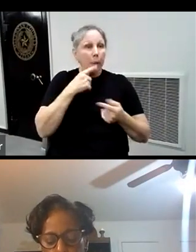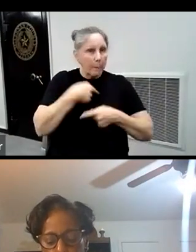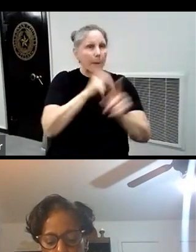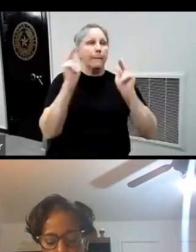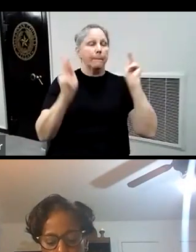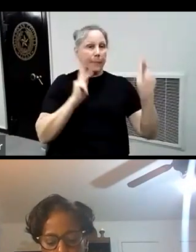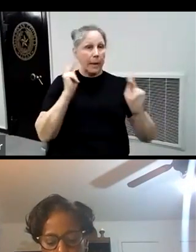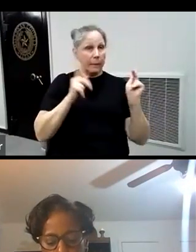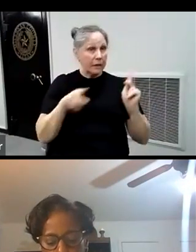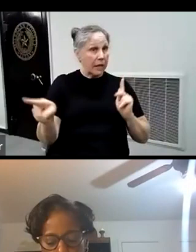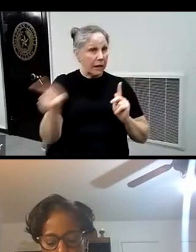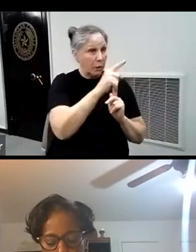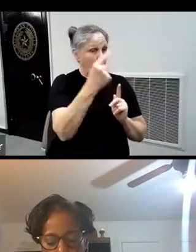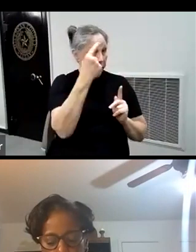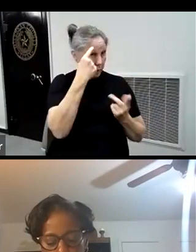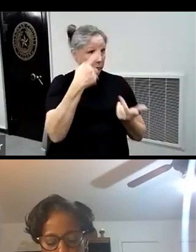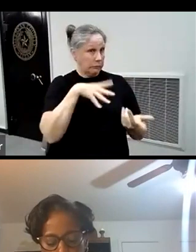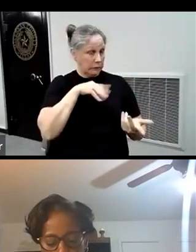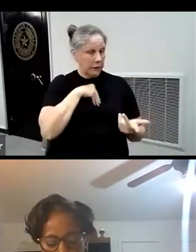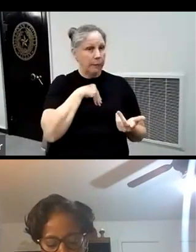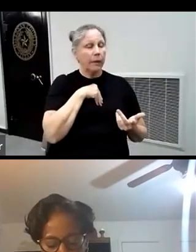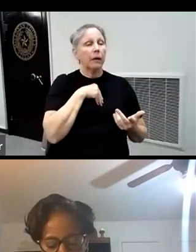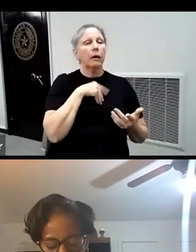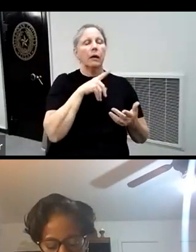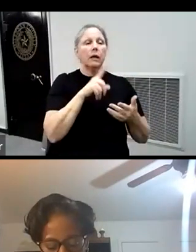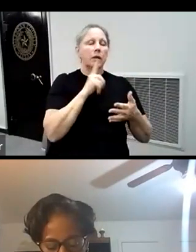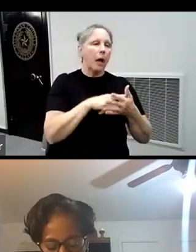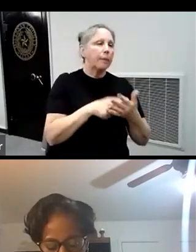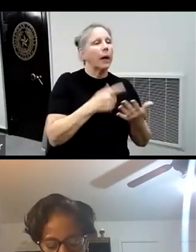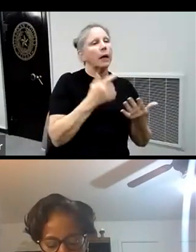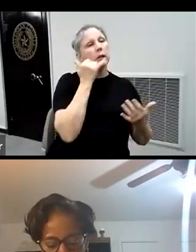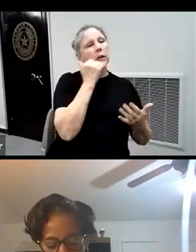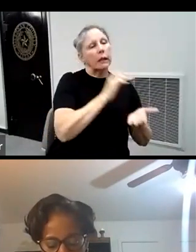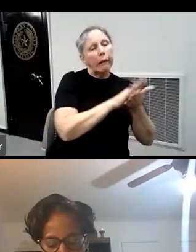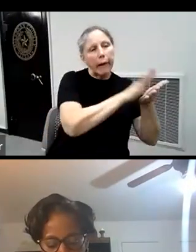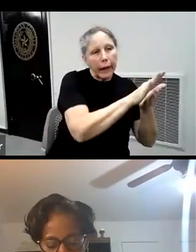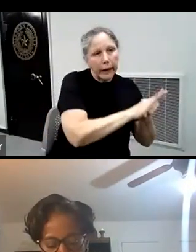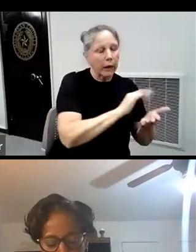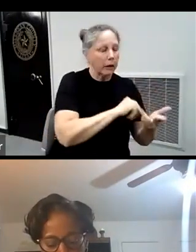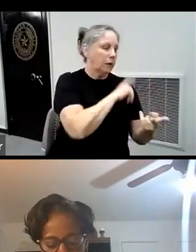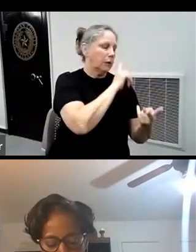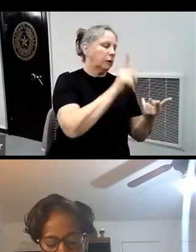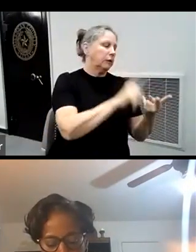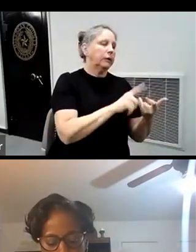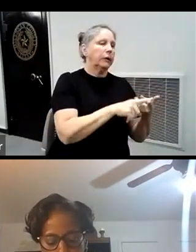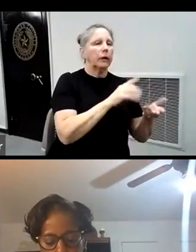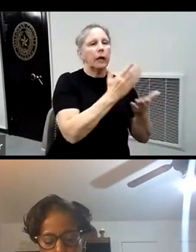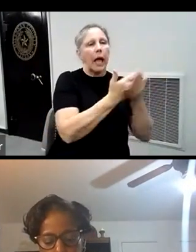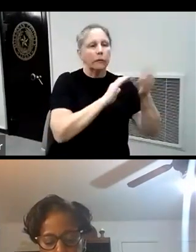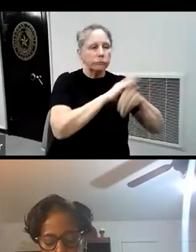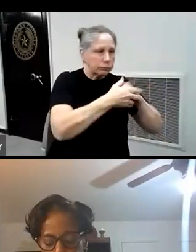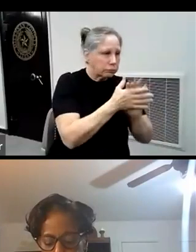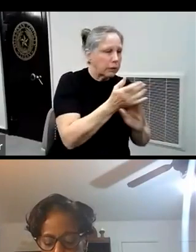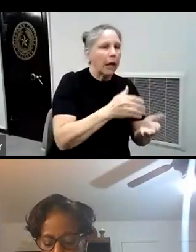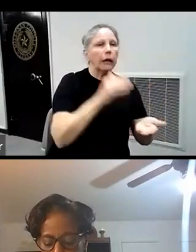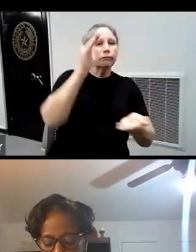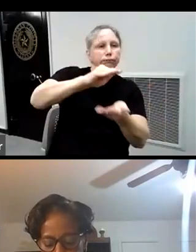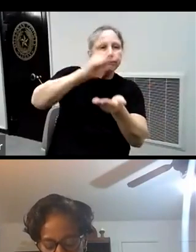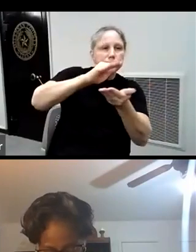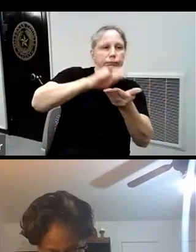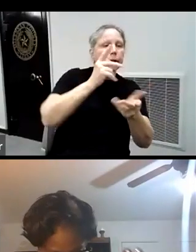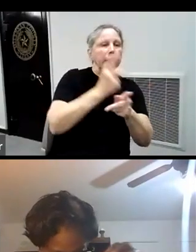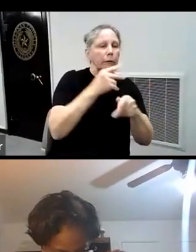court and see what y'all thought about it. It goes through, routine environmental cleaning, hand sanitizer stations,